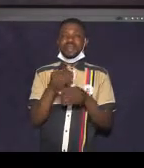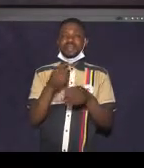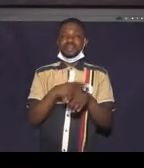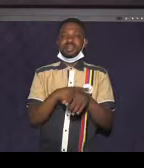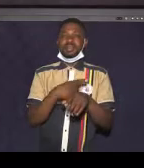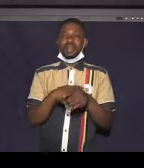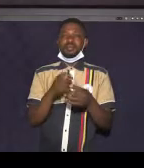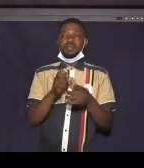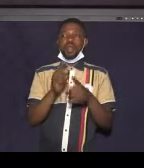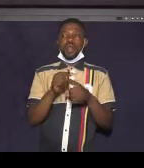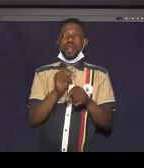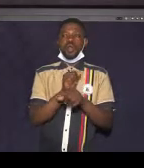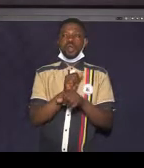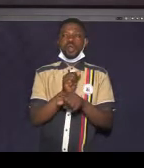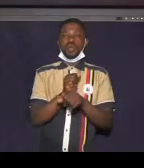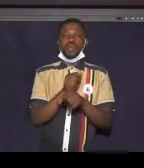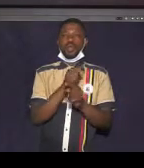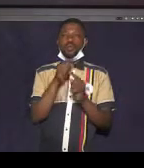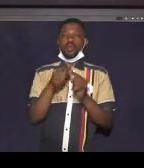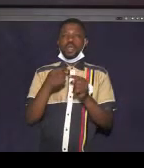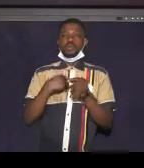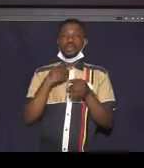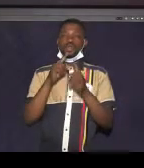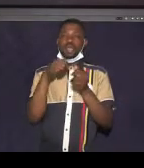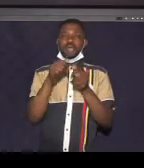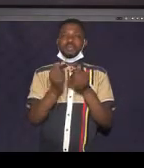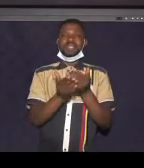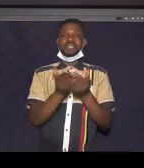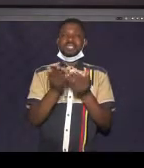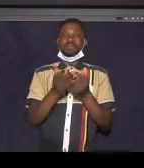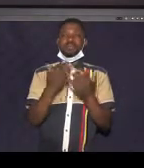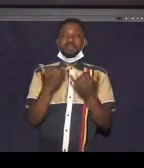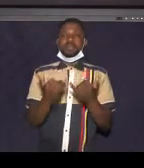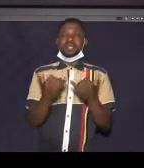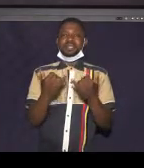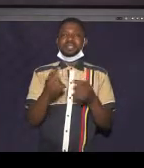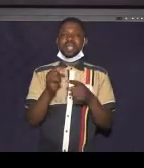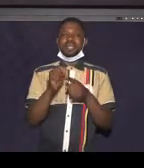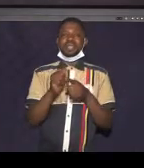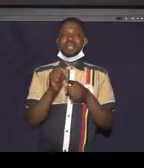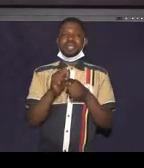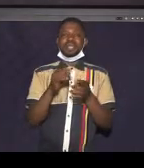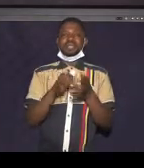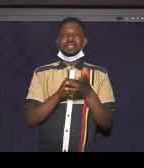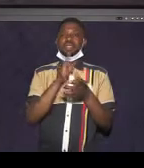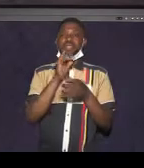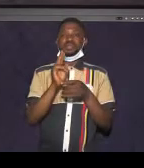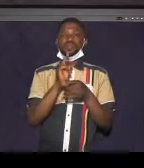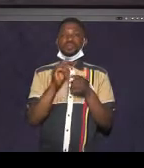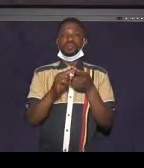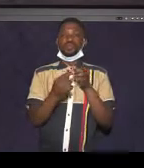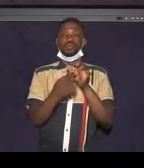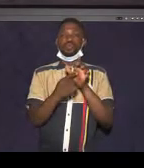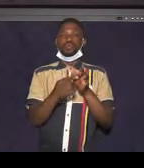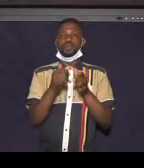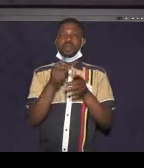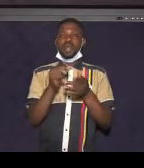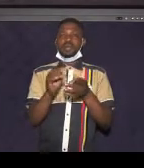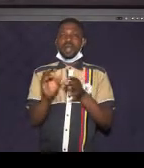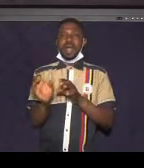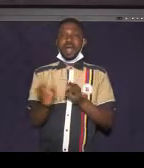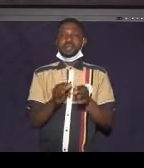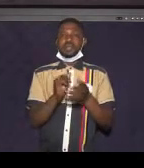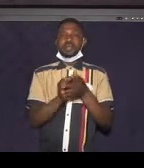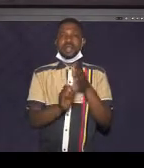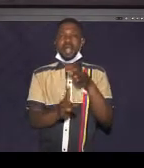occupation. When we talk about the simple present tense, it is used to show an action